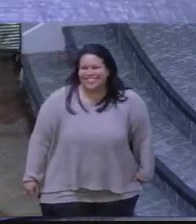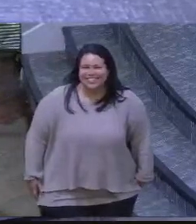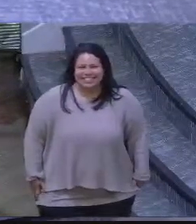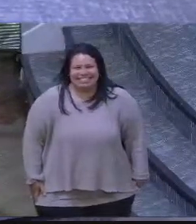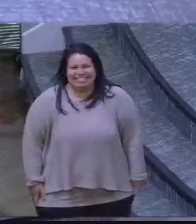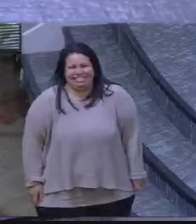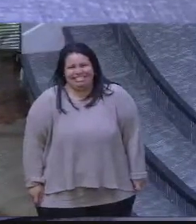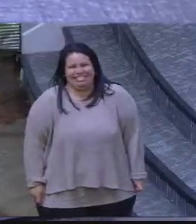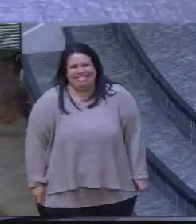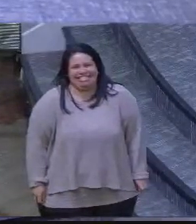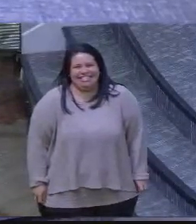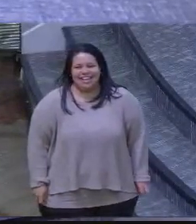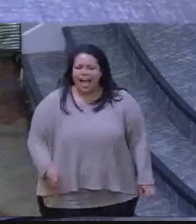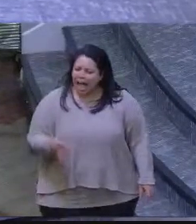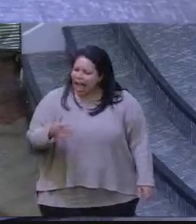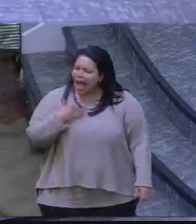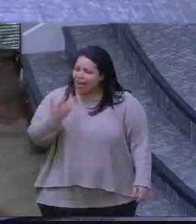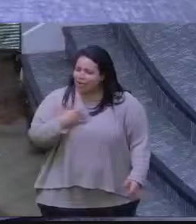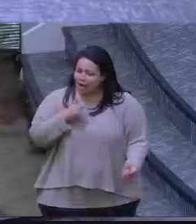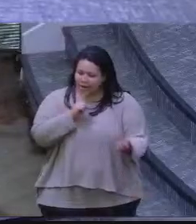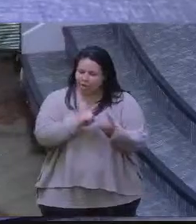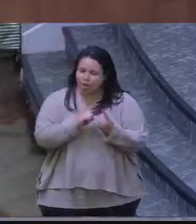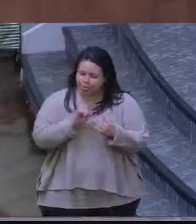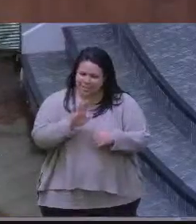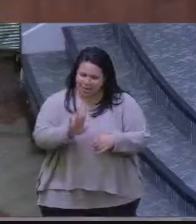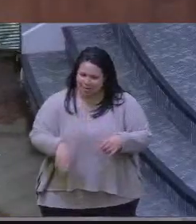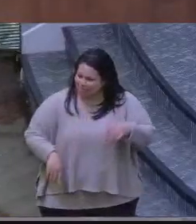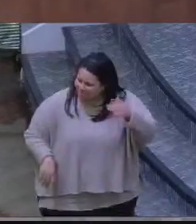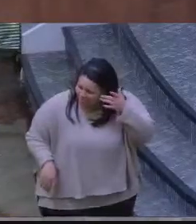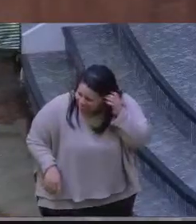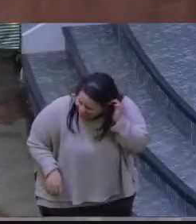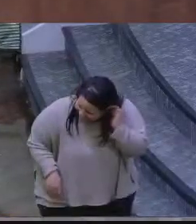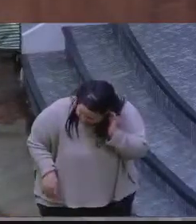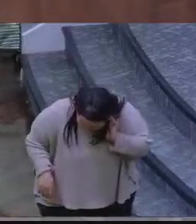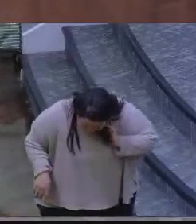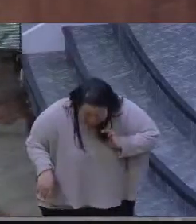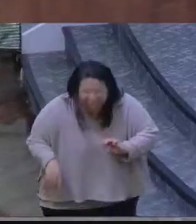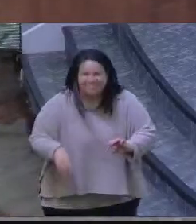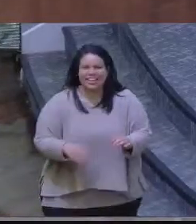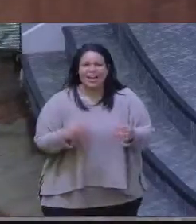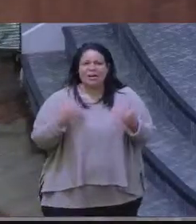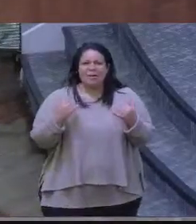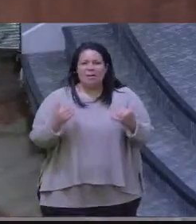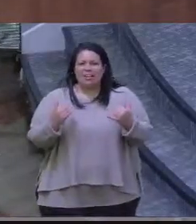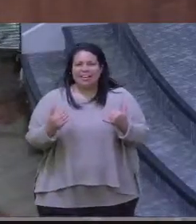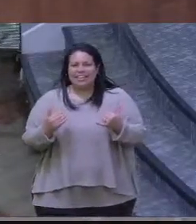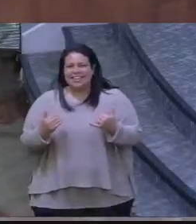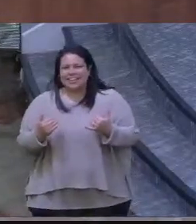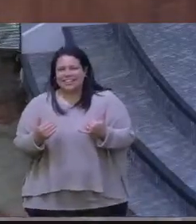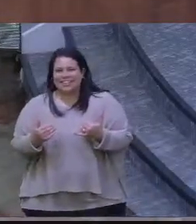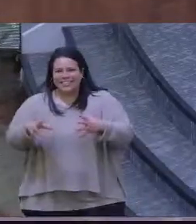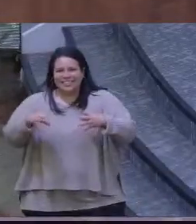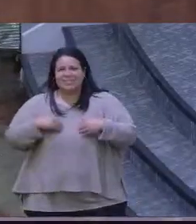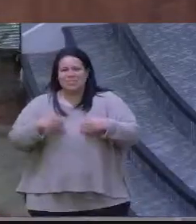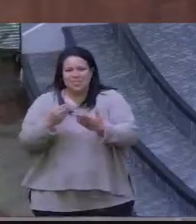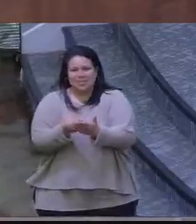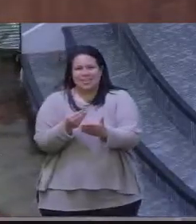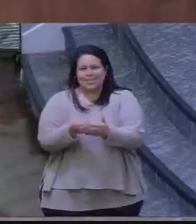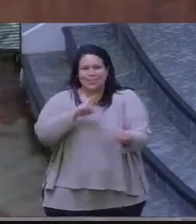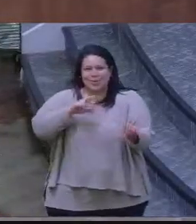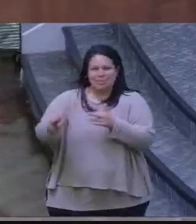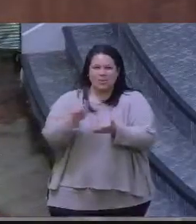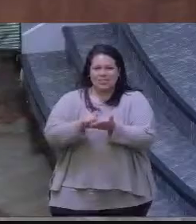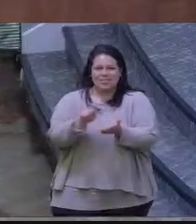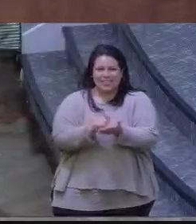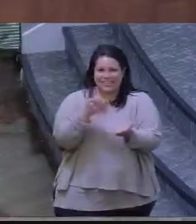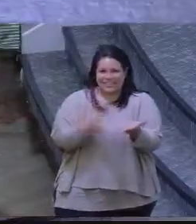to make a motion that we accept the financial report as written. Second?